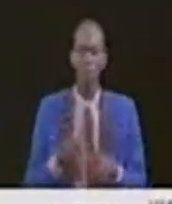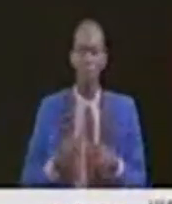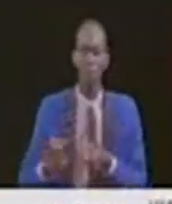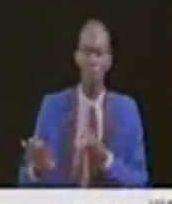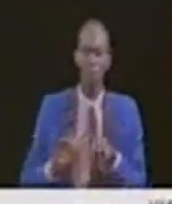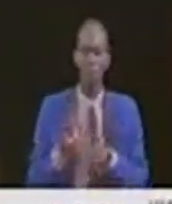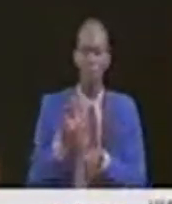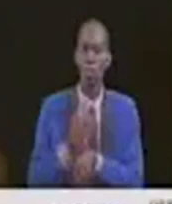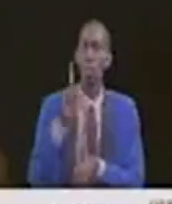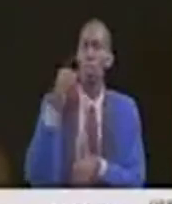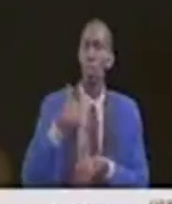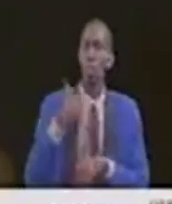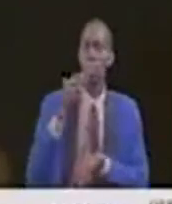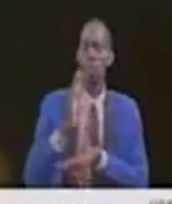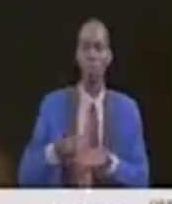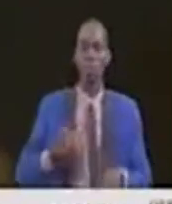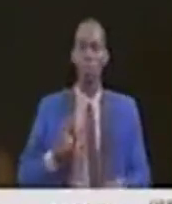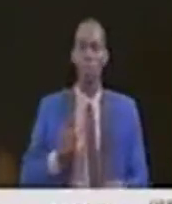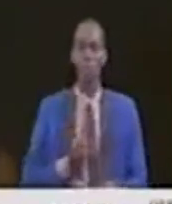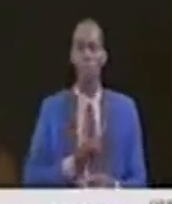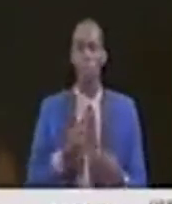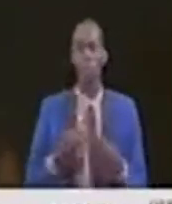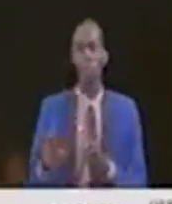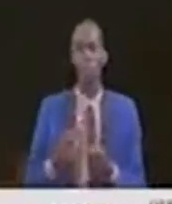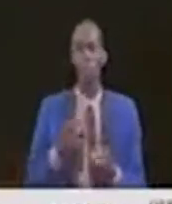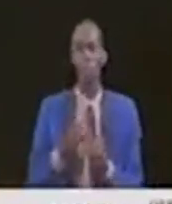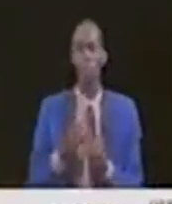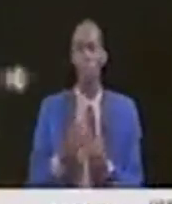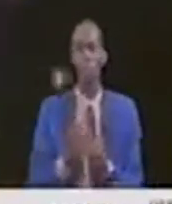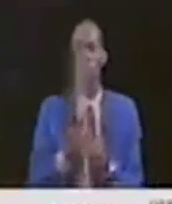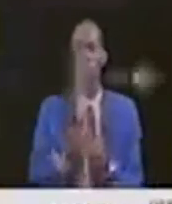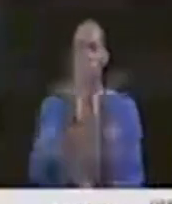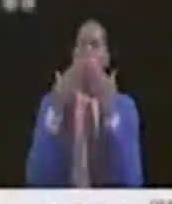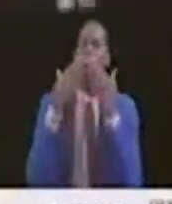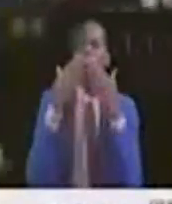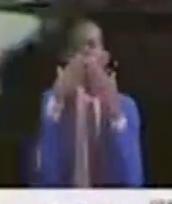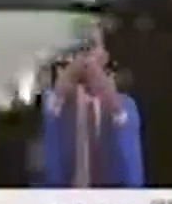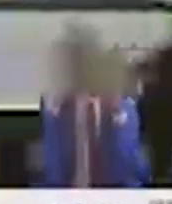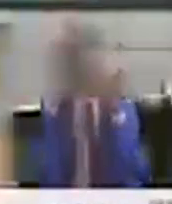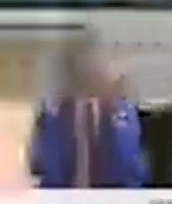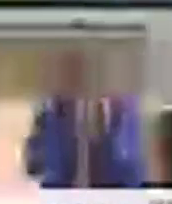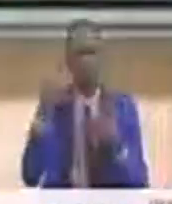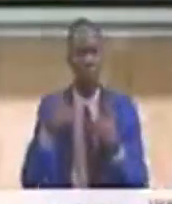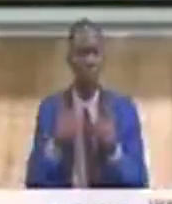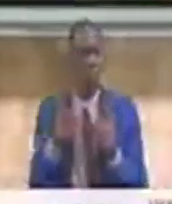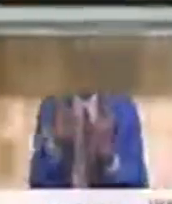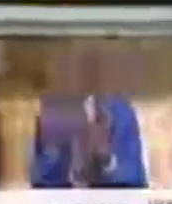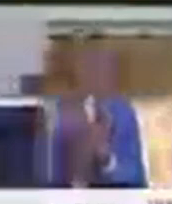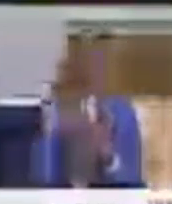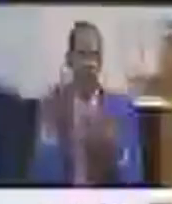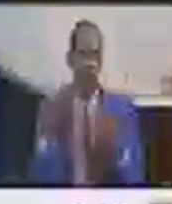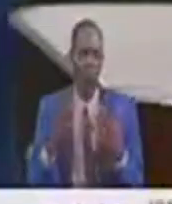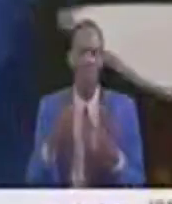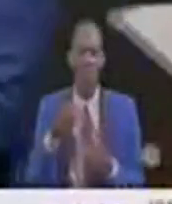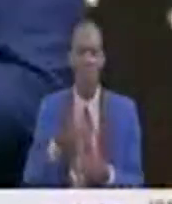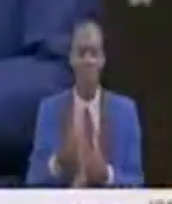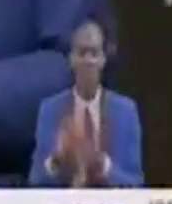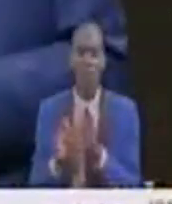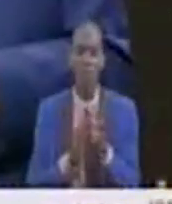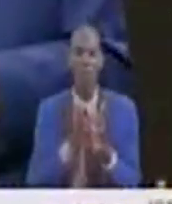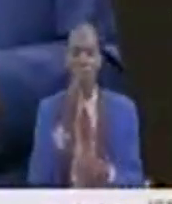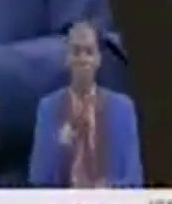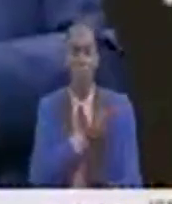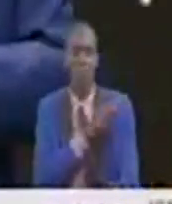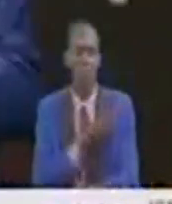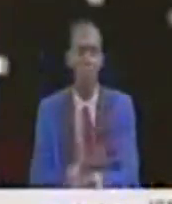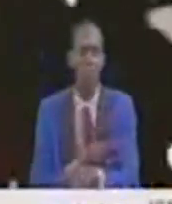us to do in Jesus' name. Thank you, Father, because we know you have answered. In Jesus'